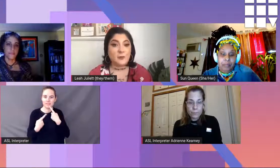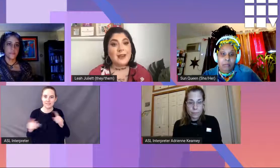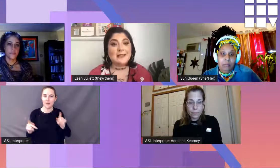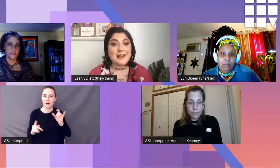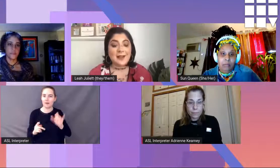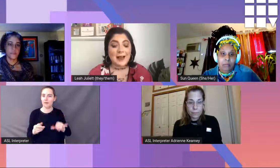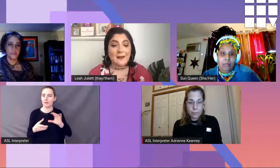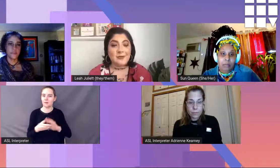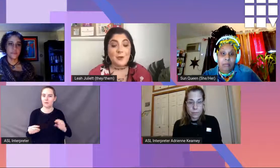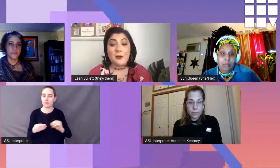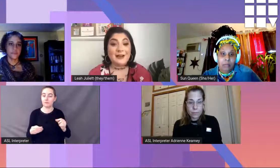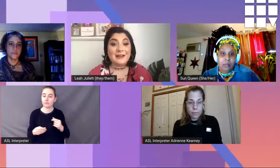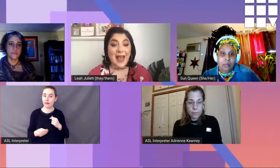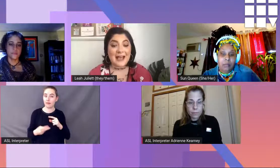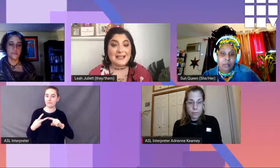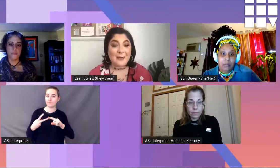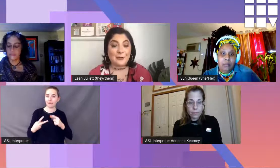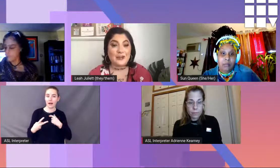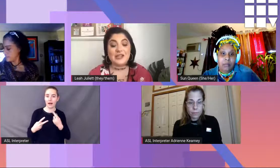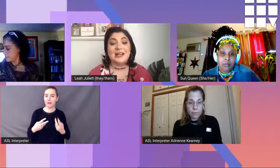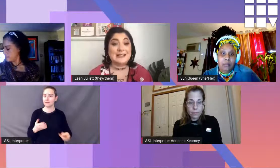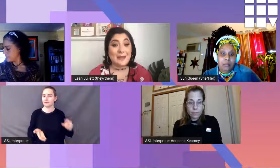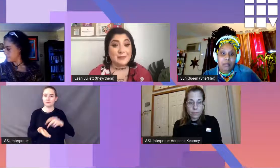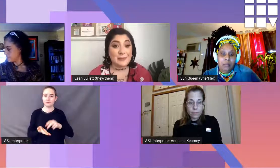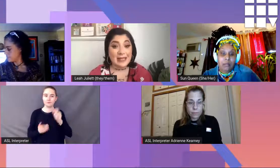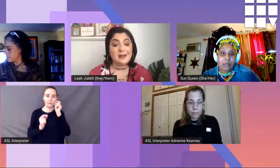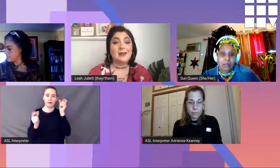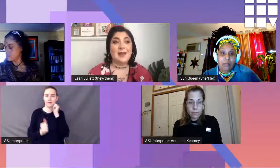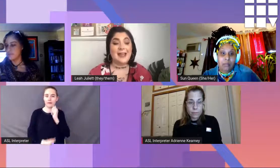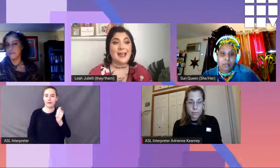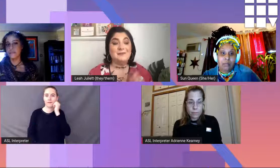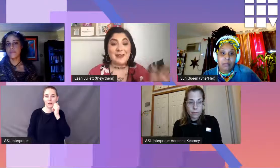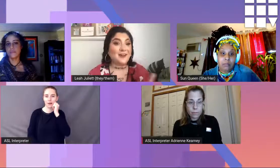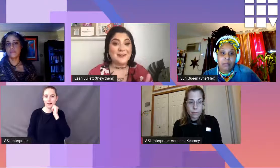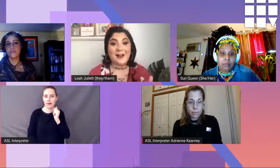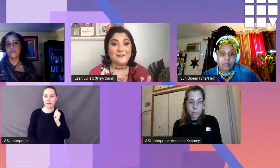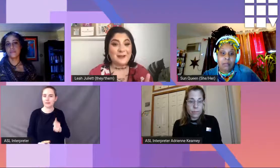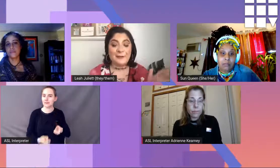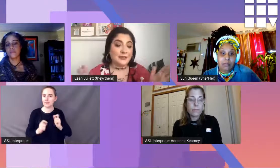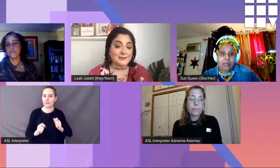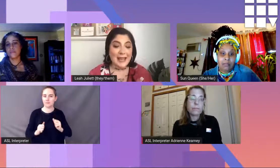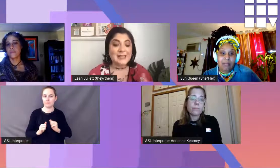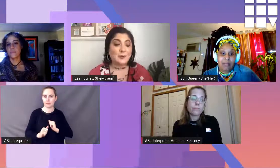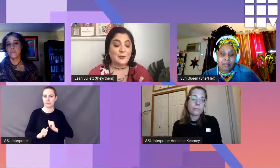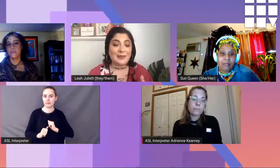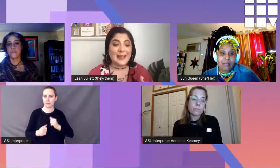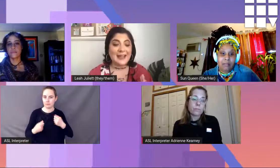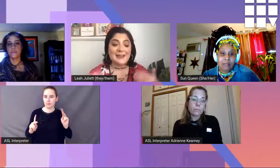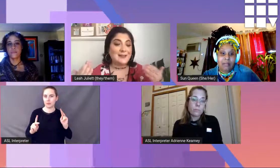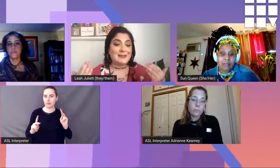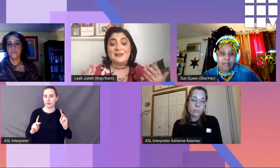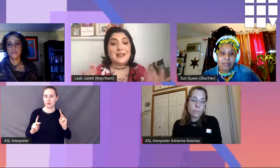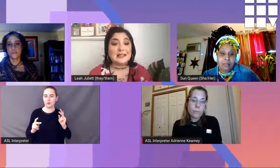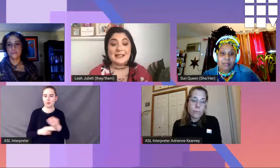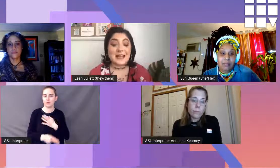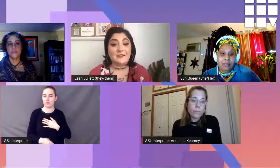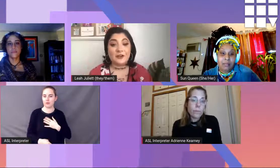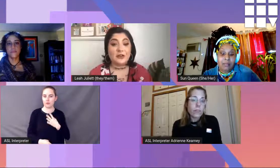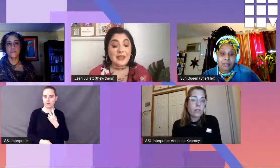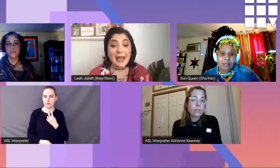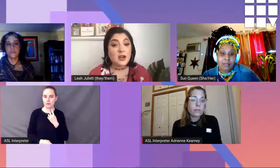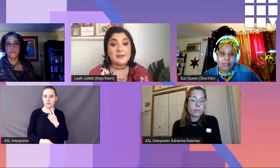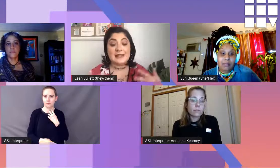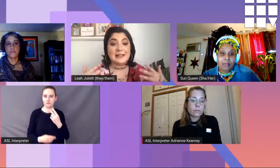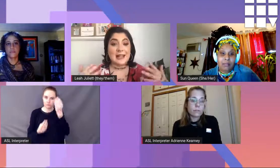use my voice. No one has that permission except me and my younger self. There's days where we're like, this is a day